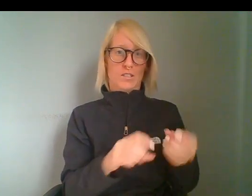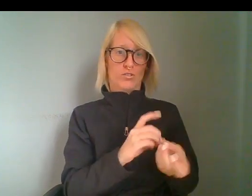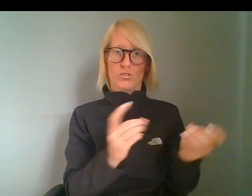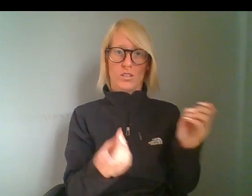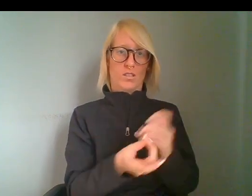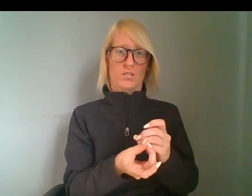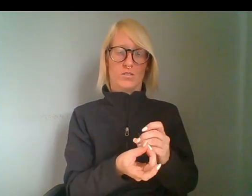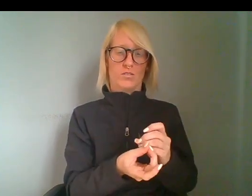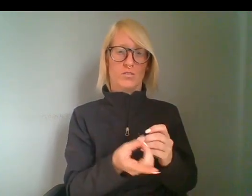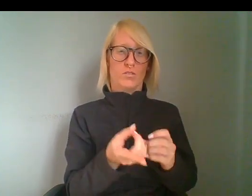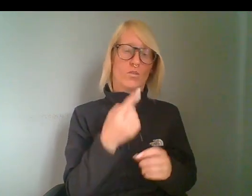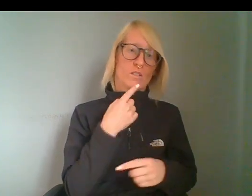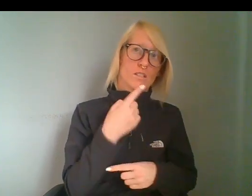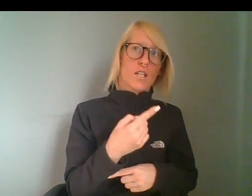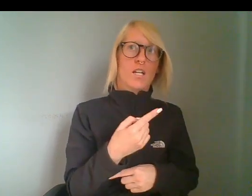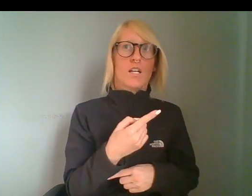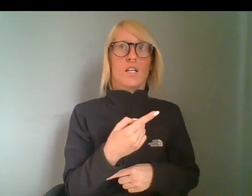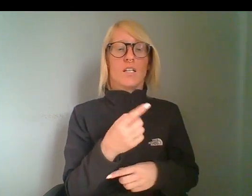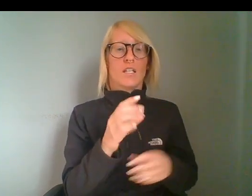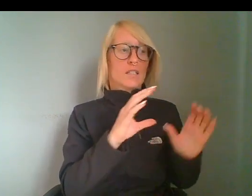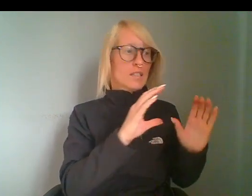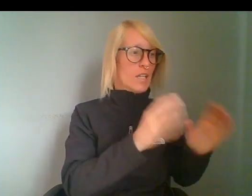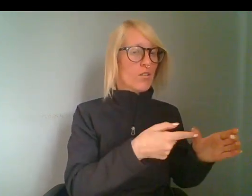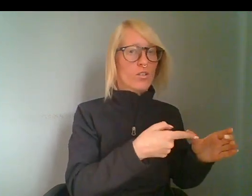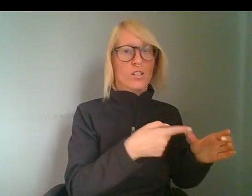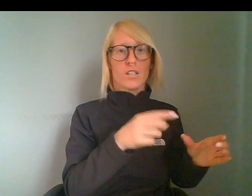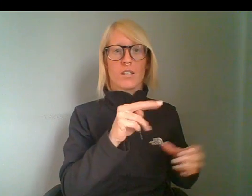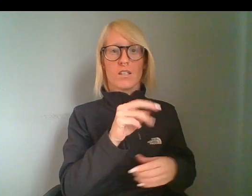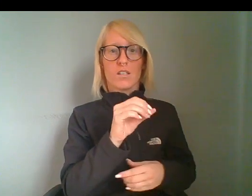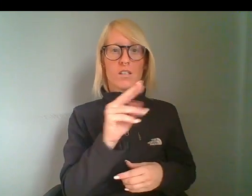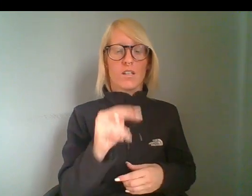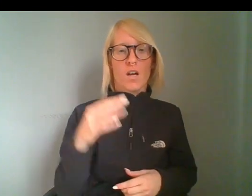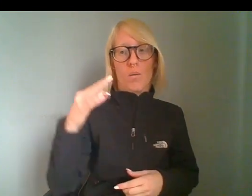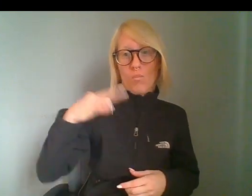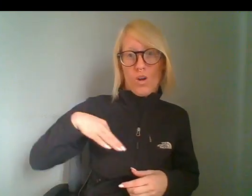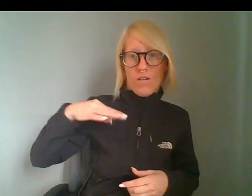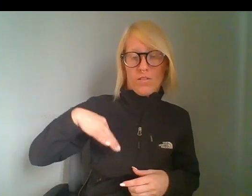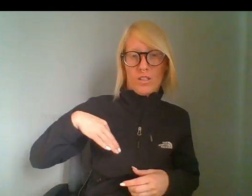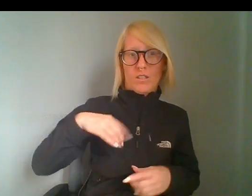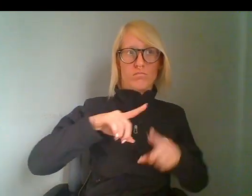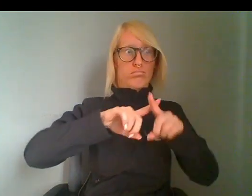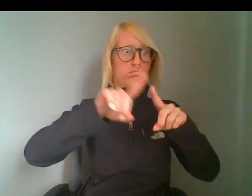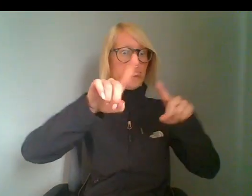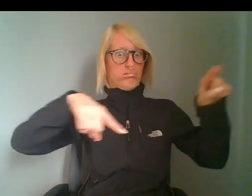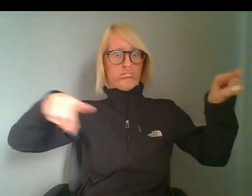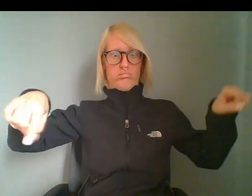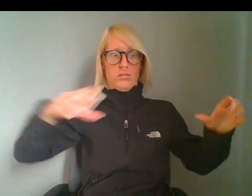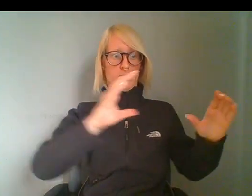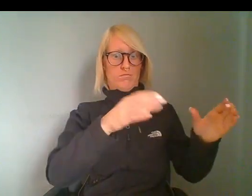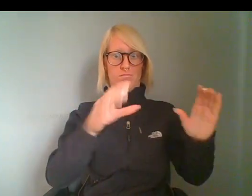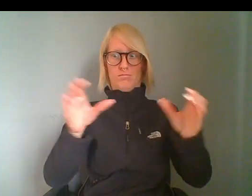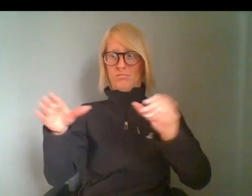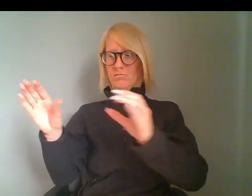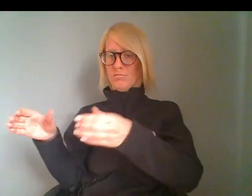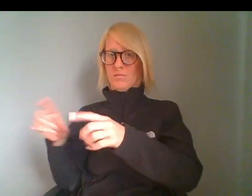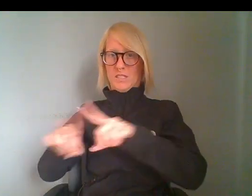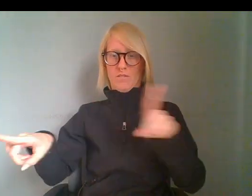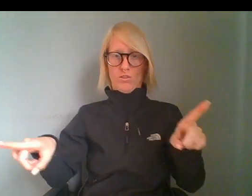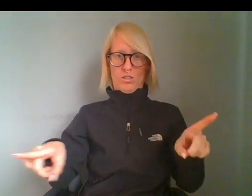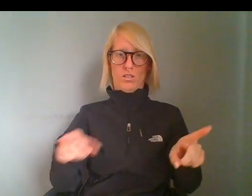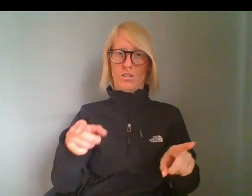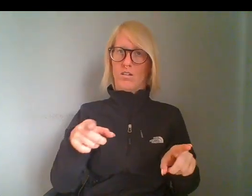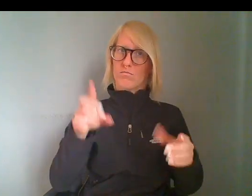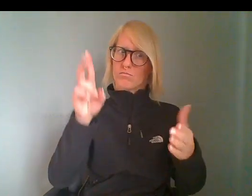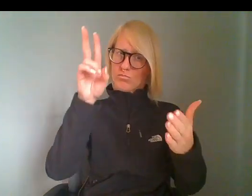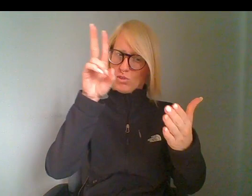have nonprofit, retail, other business, all these different kind of categories. Go through your page very carefully, and